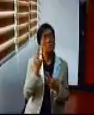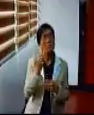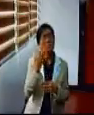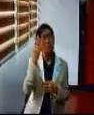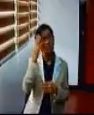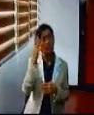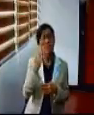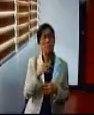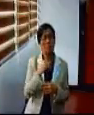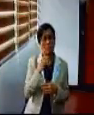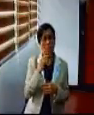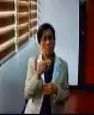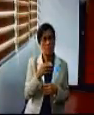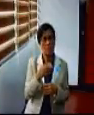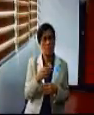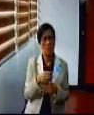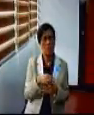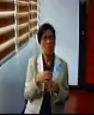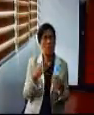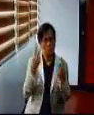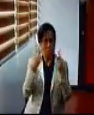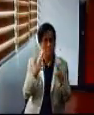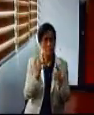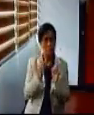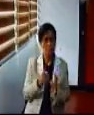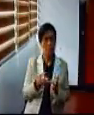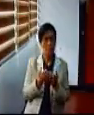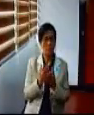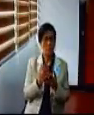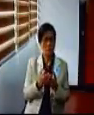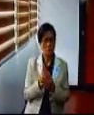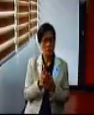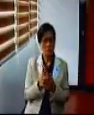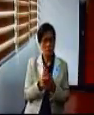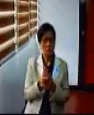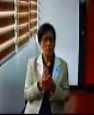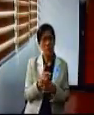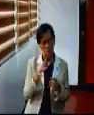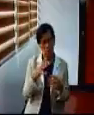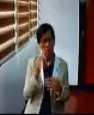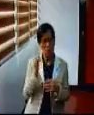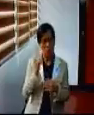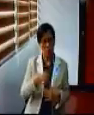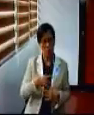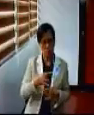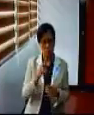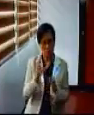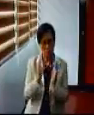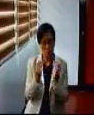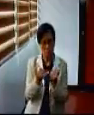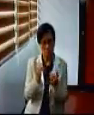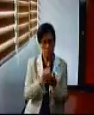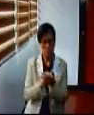rights. So it's always in the interest of the company that it knows